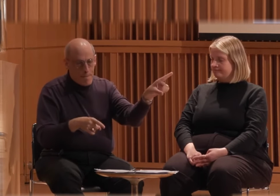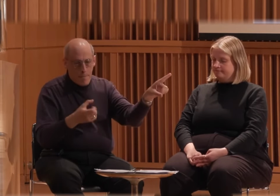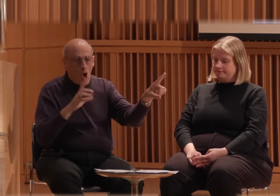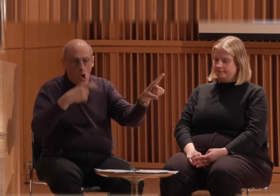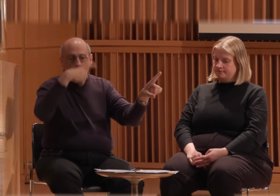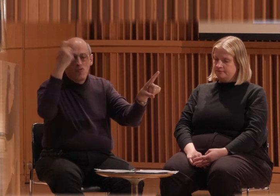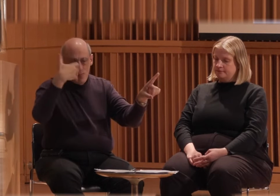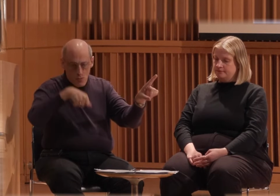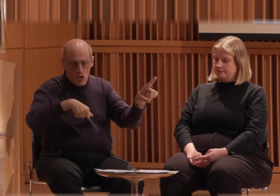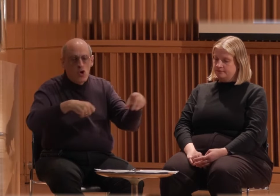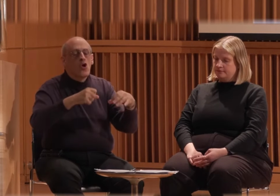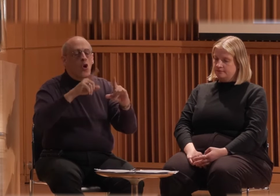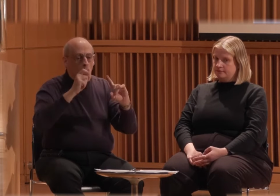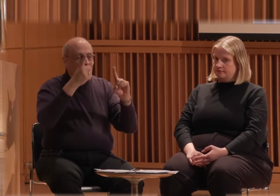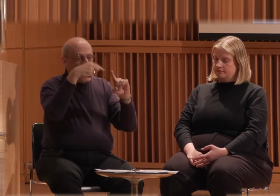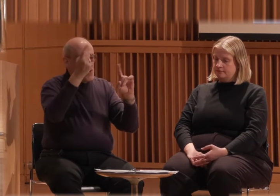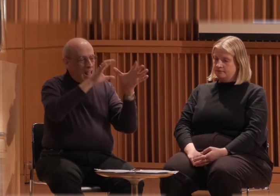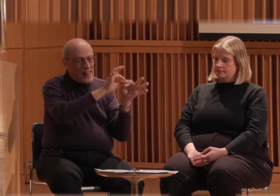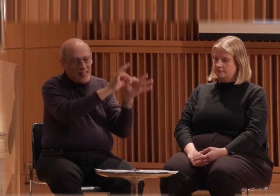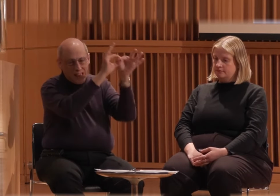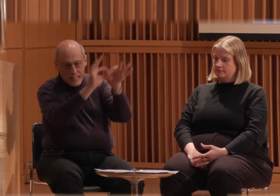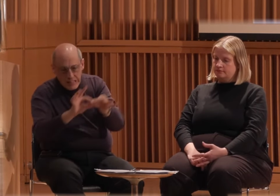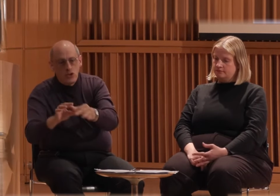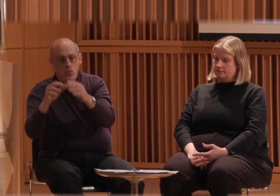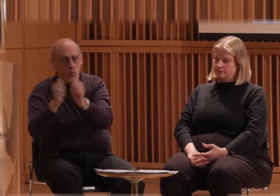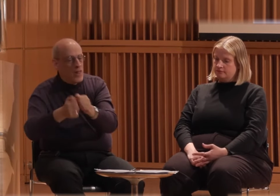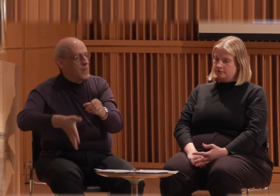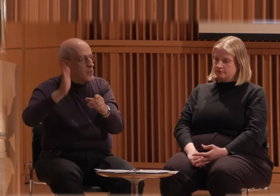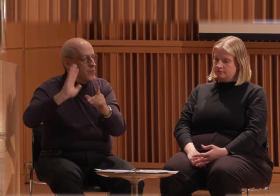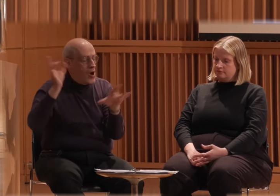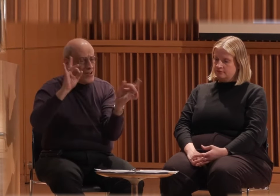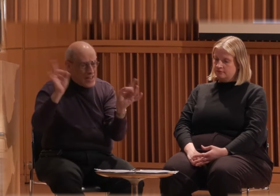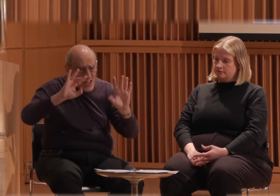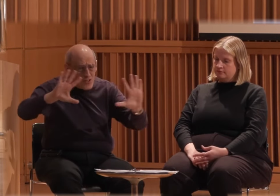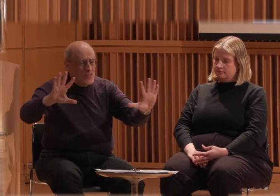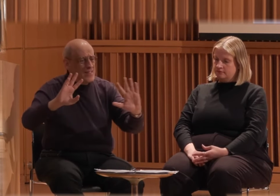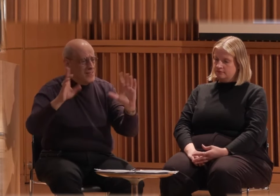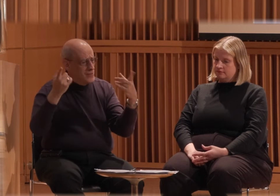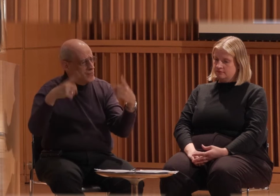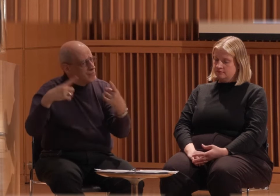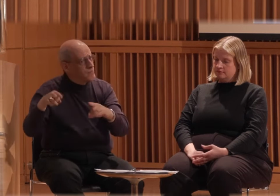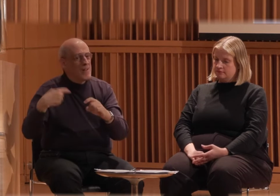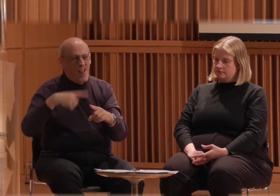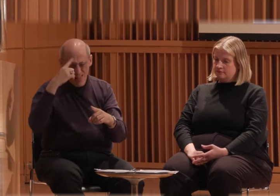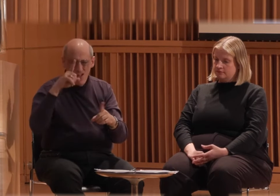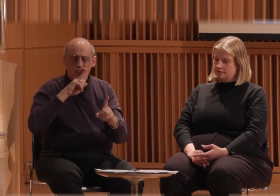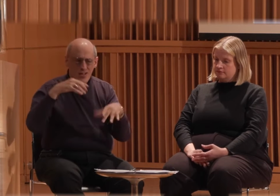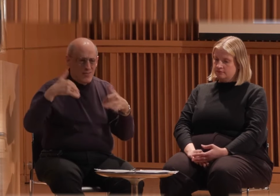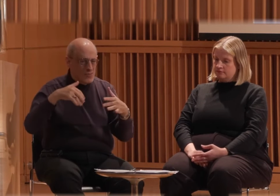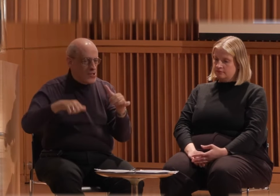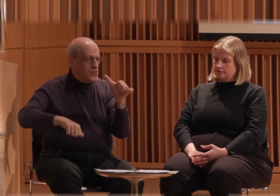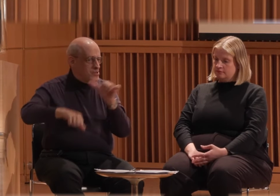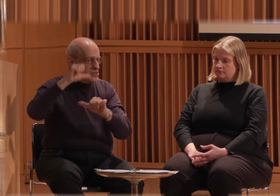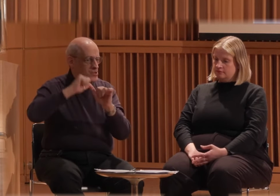just COVID, but we link them to these kinds of prior catastrophes that I think were really social